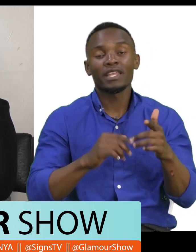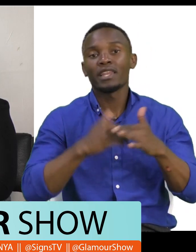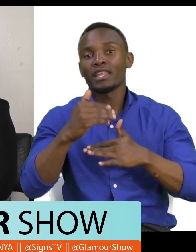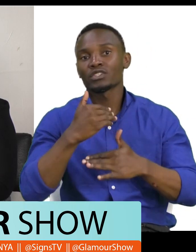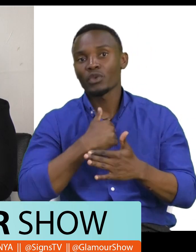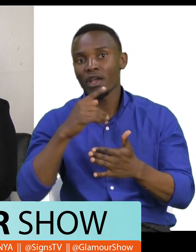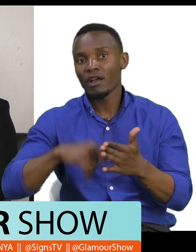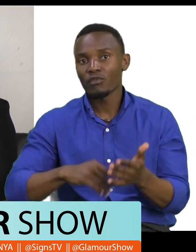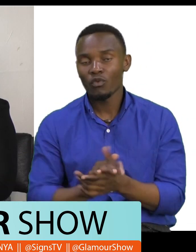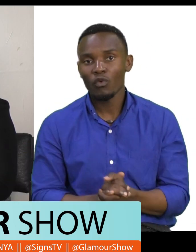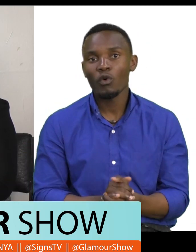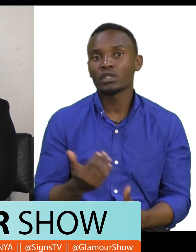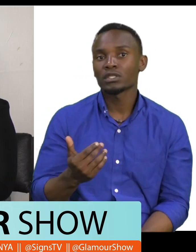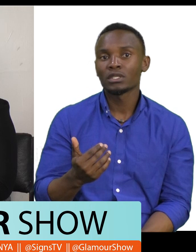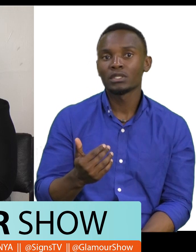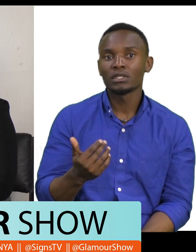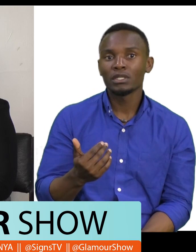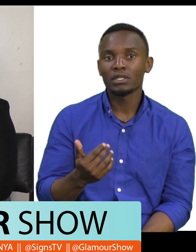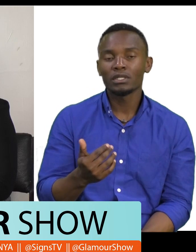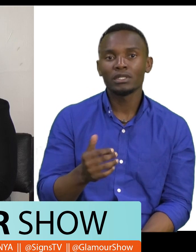surgical spirits. We have a cotton wool.